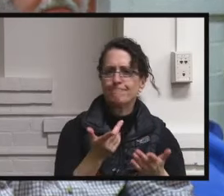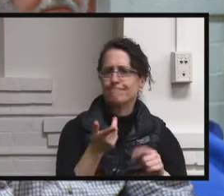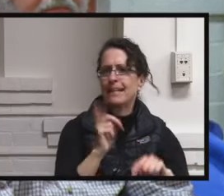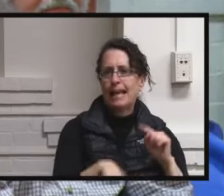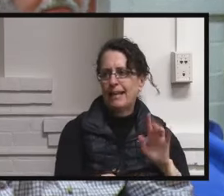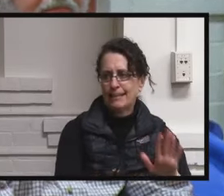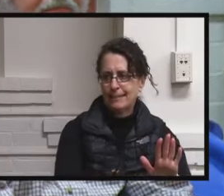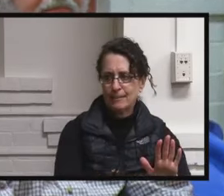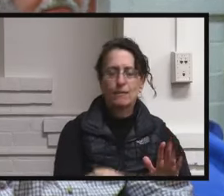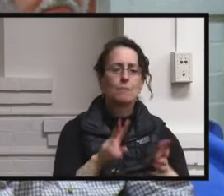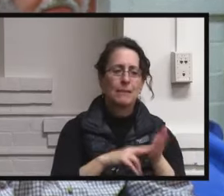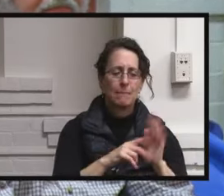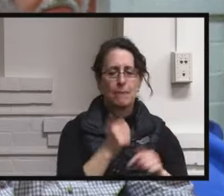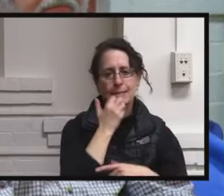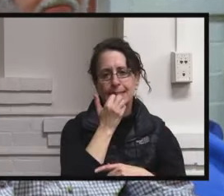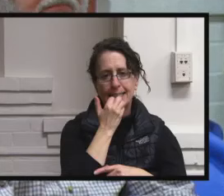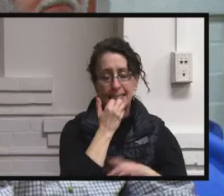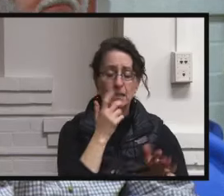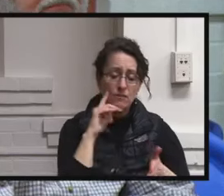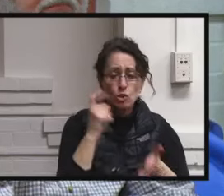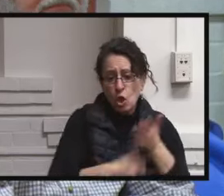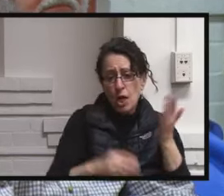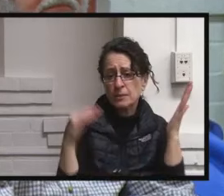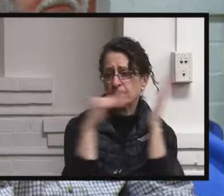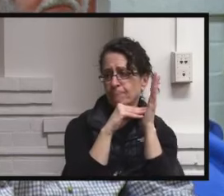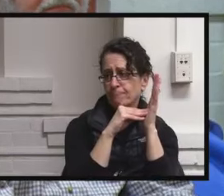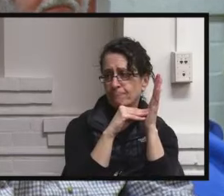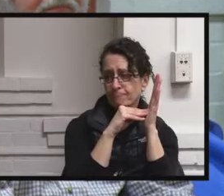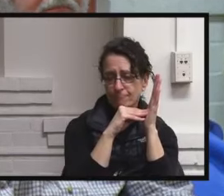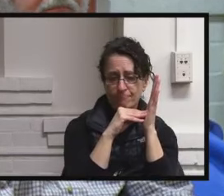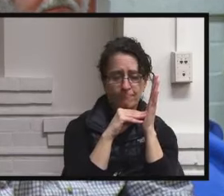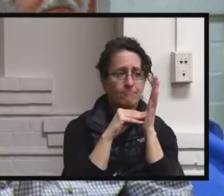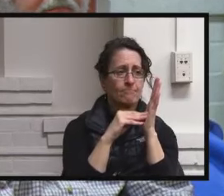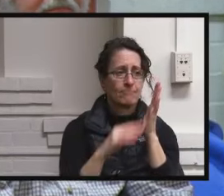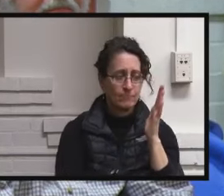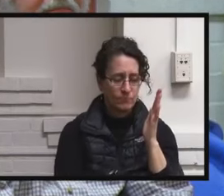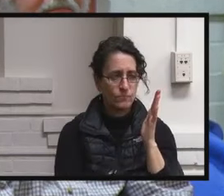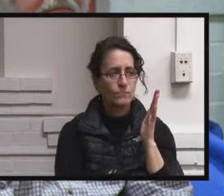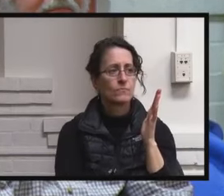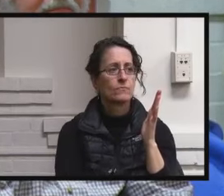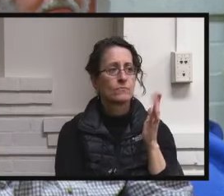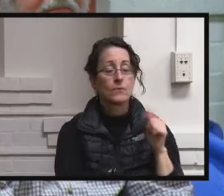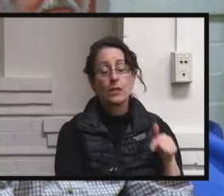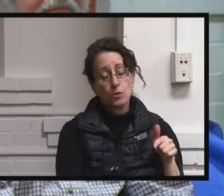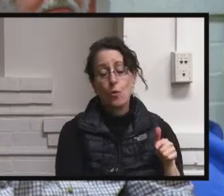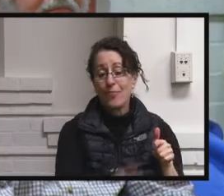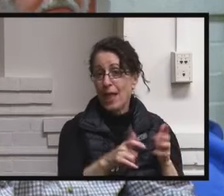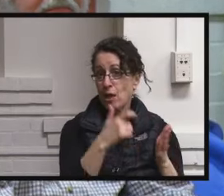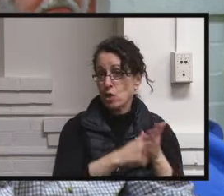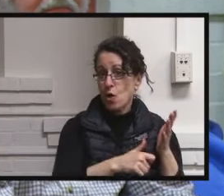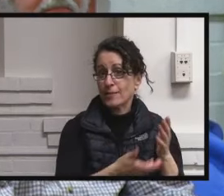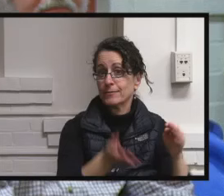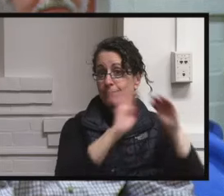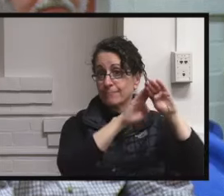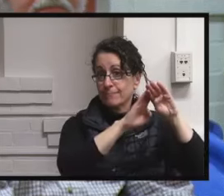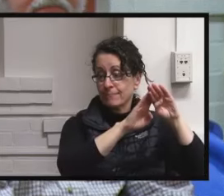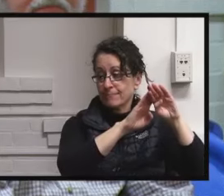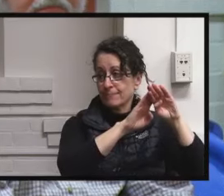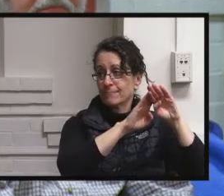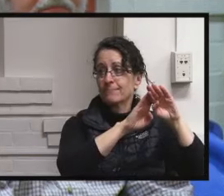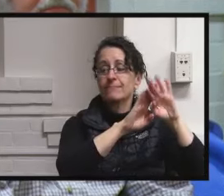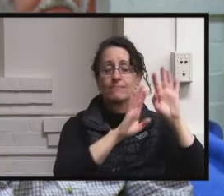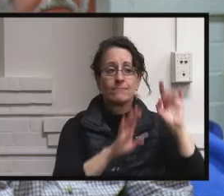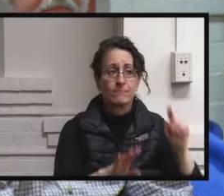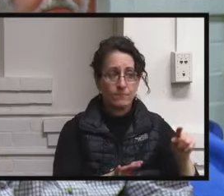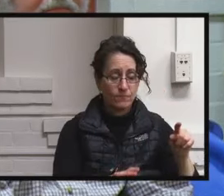don't have the exact number with me, but that expense increased. At the same time, there was discussion about trying